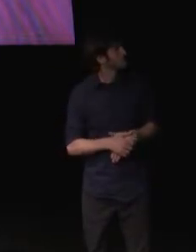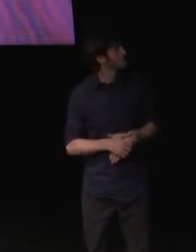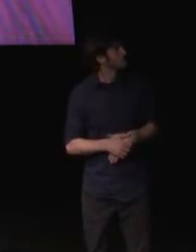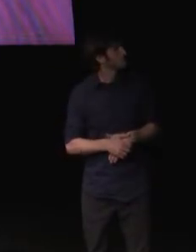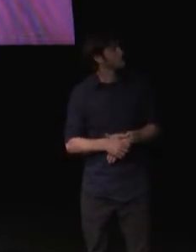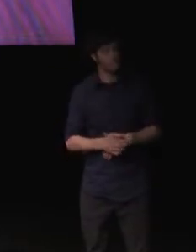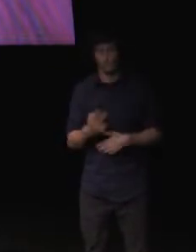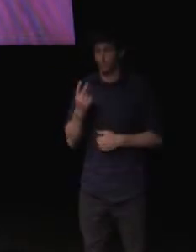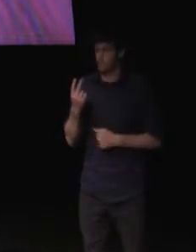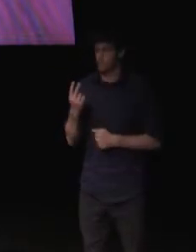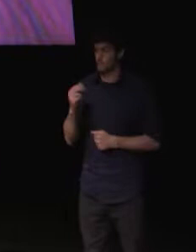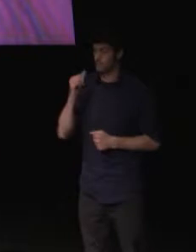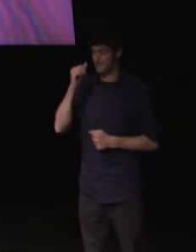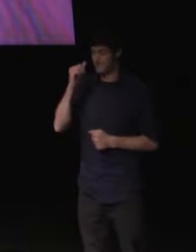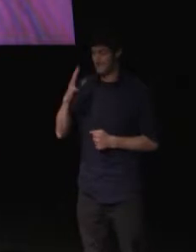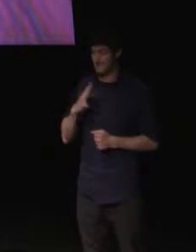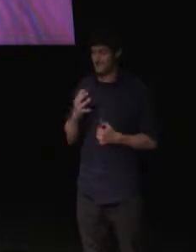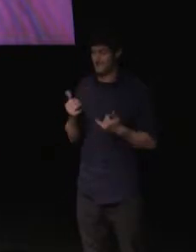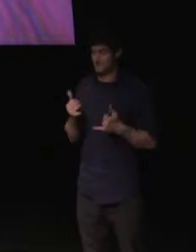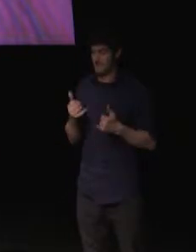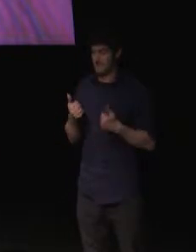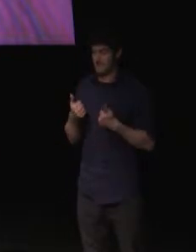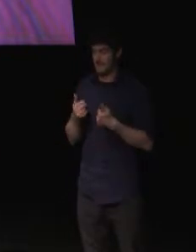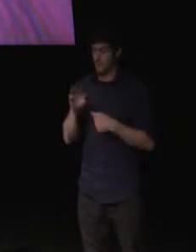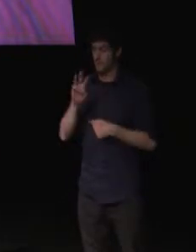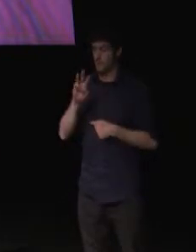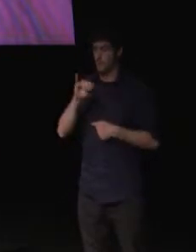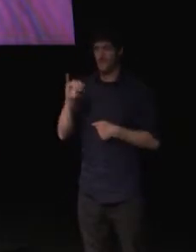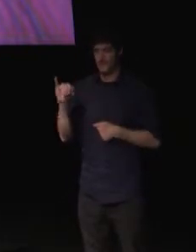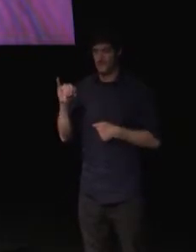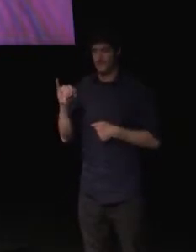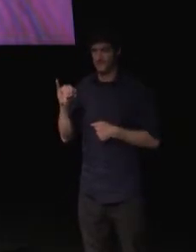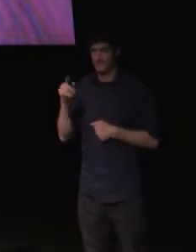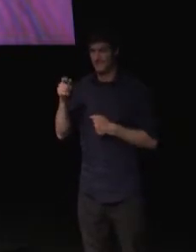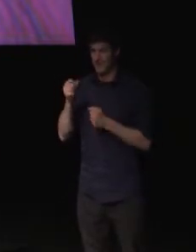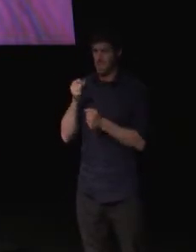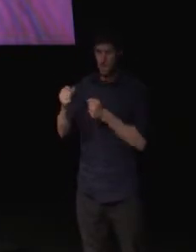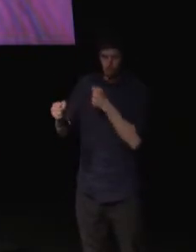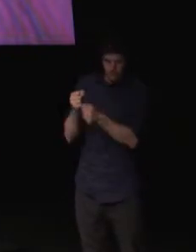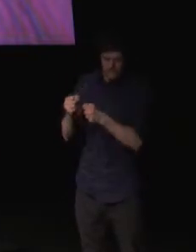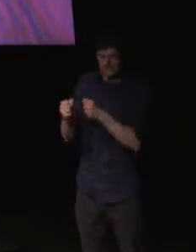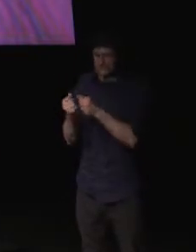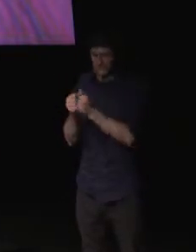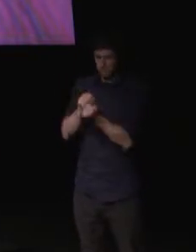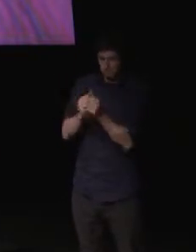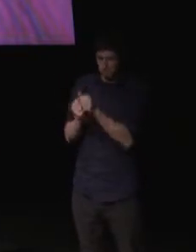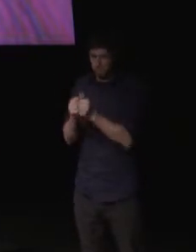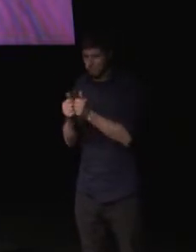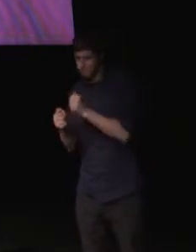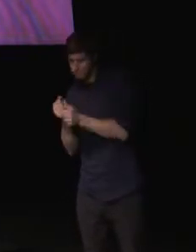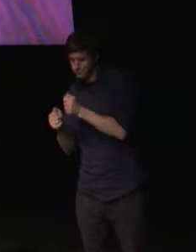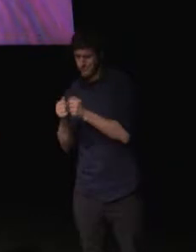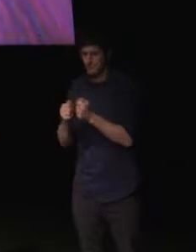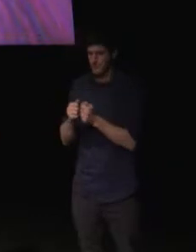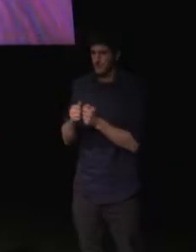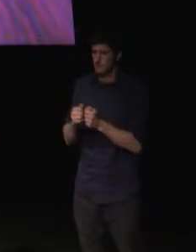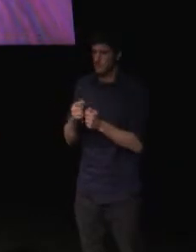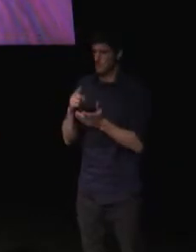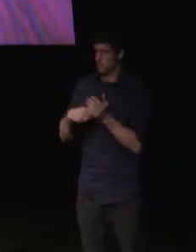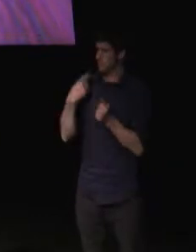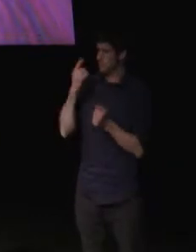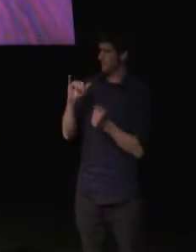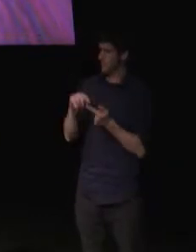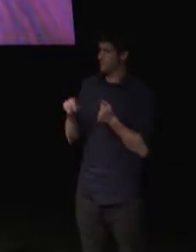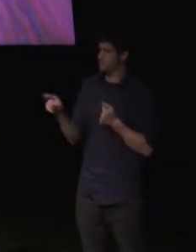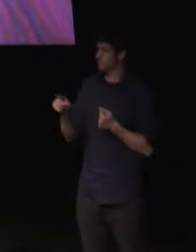Just two guys playing Wii together. They're kind of mashing and punching two Wii controllers, at least that's what it might look to a lot of people in the